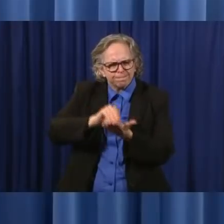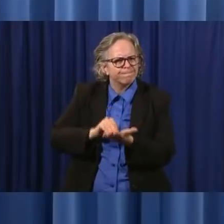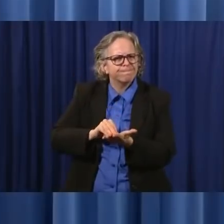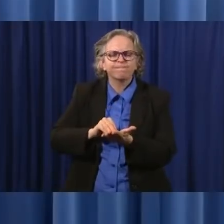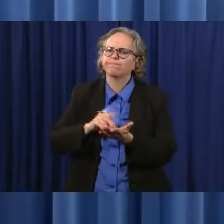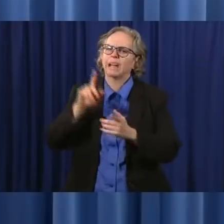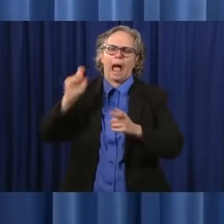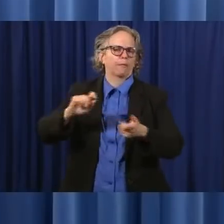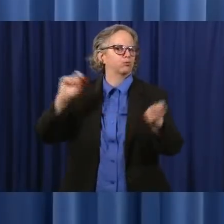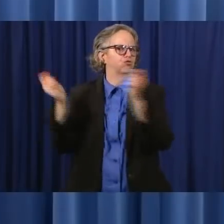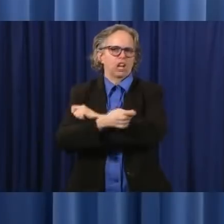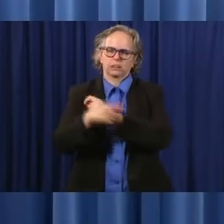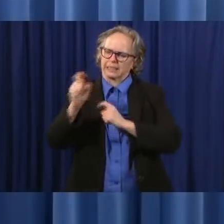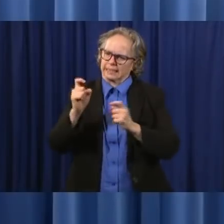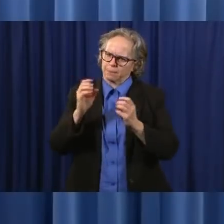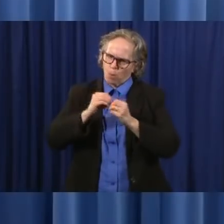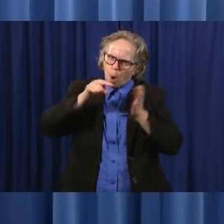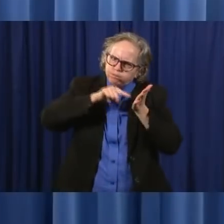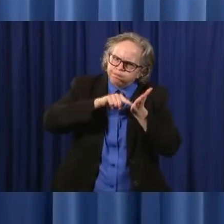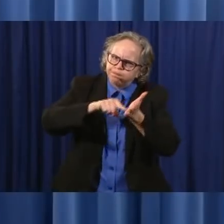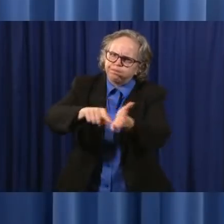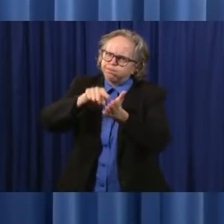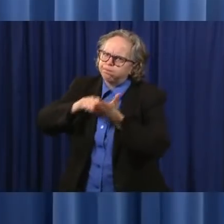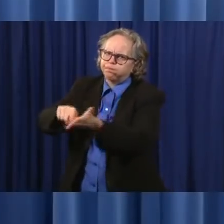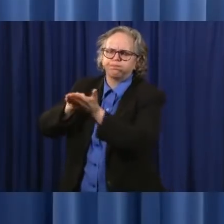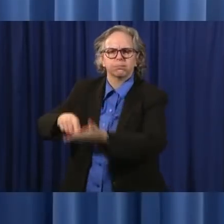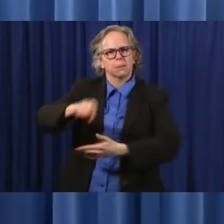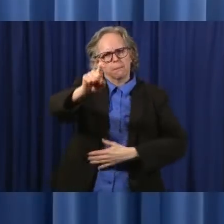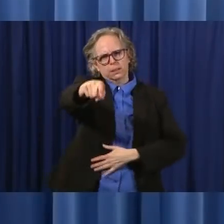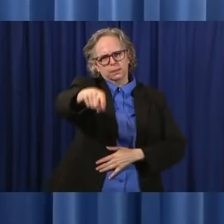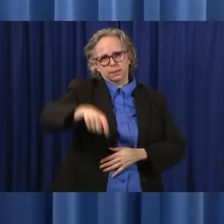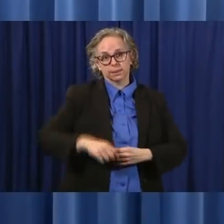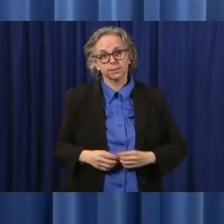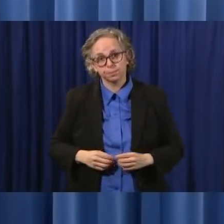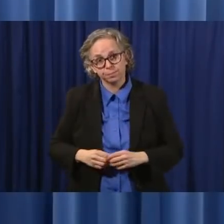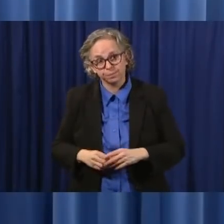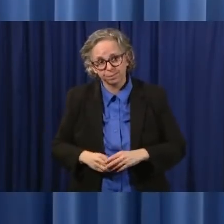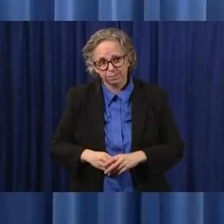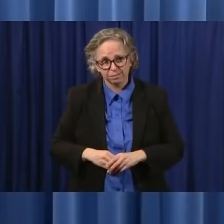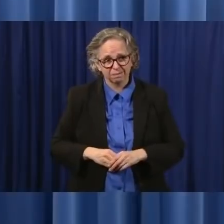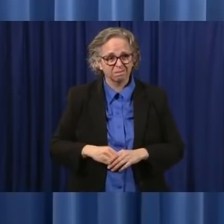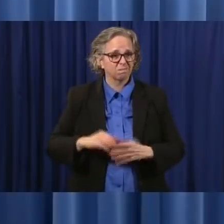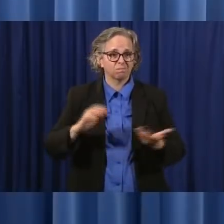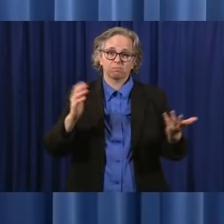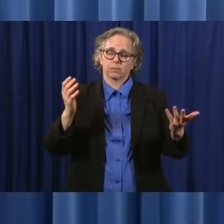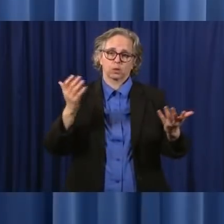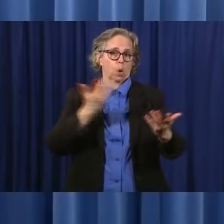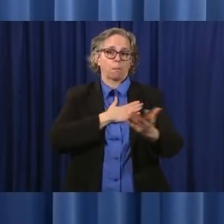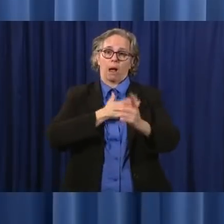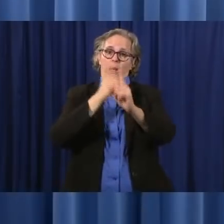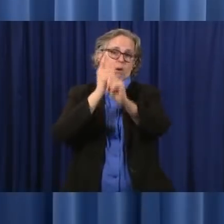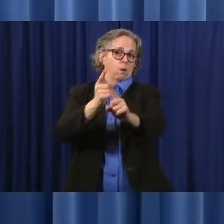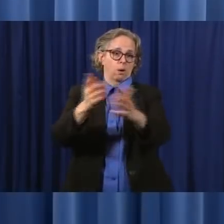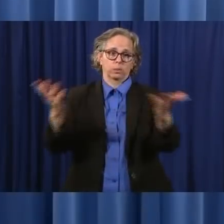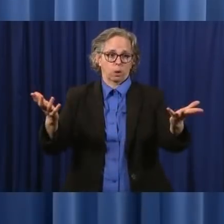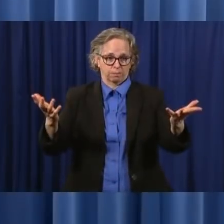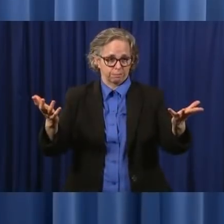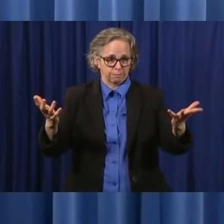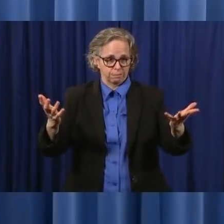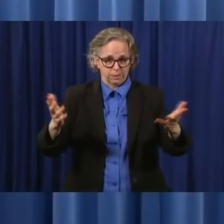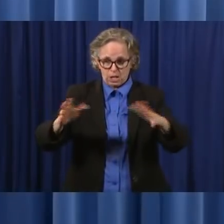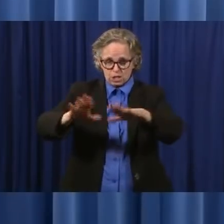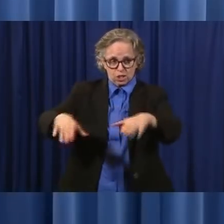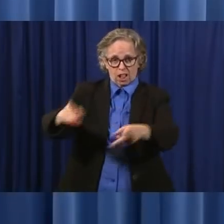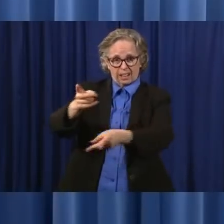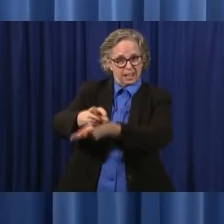do everything we can to protect the children in child care, the workers, and